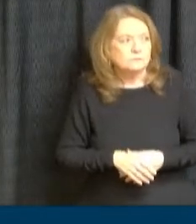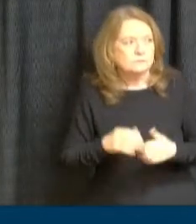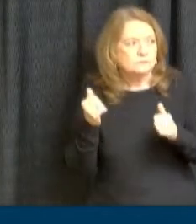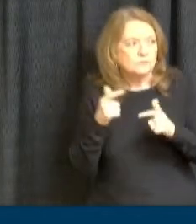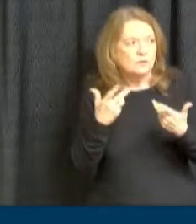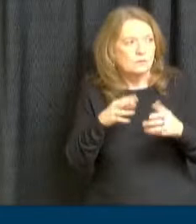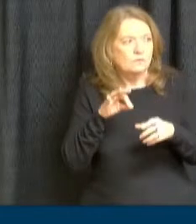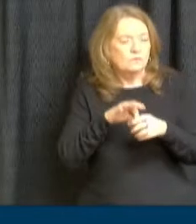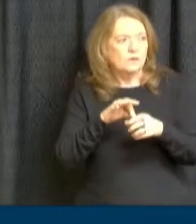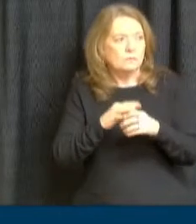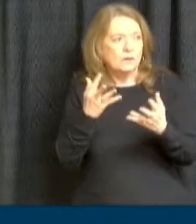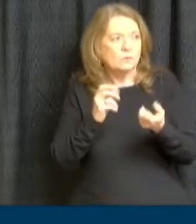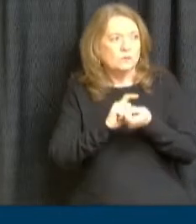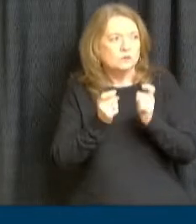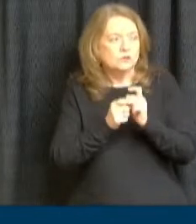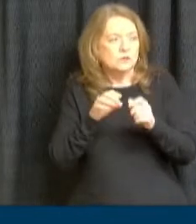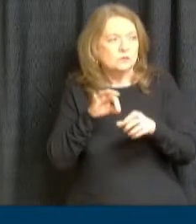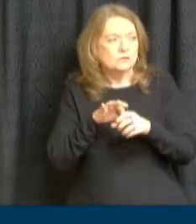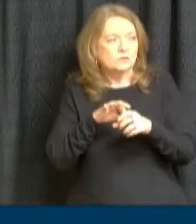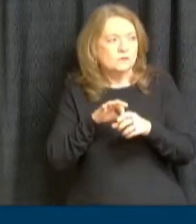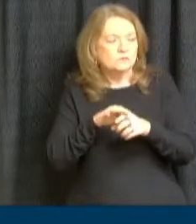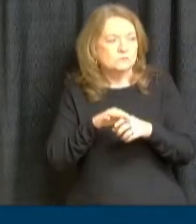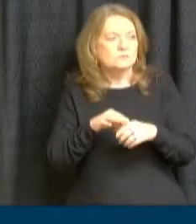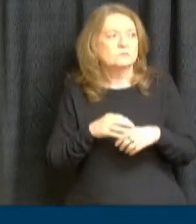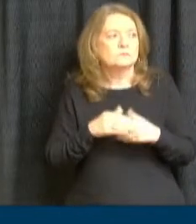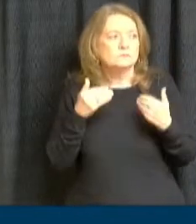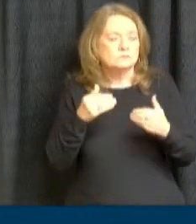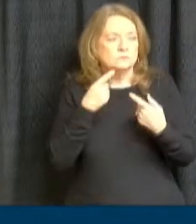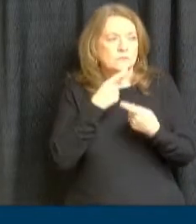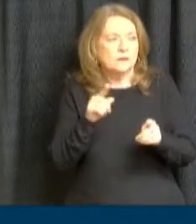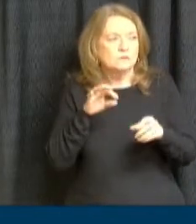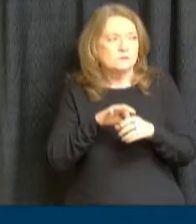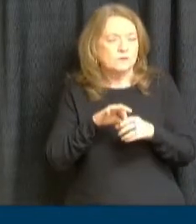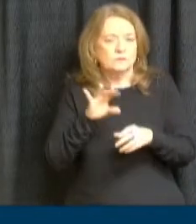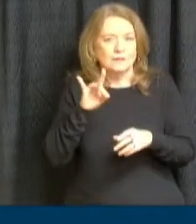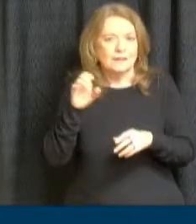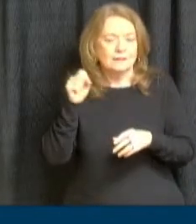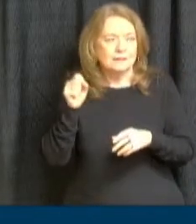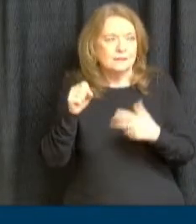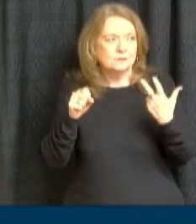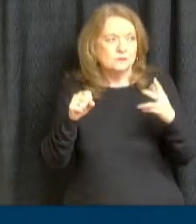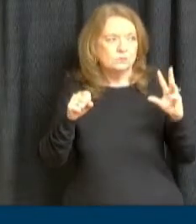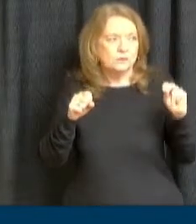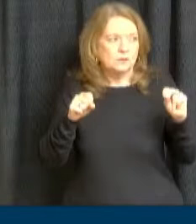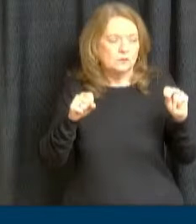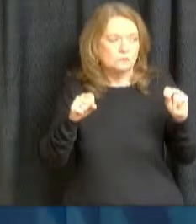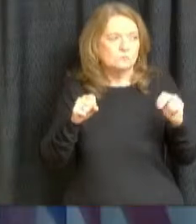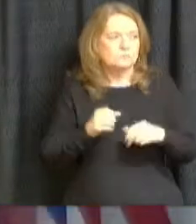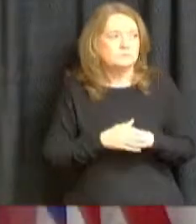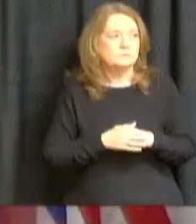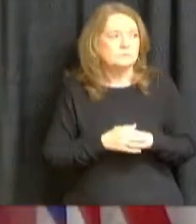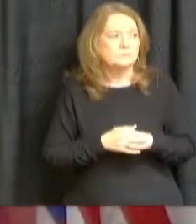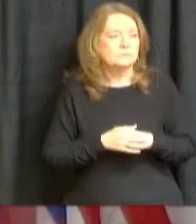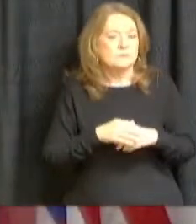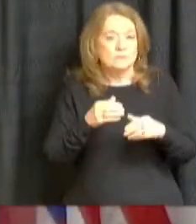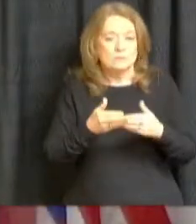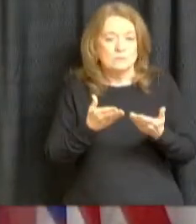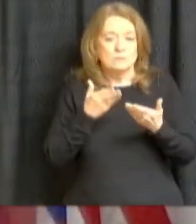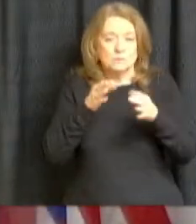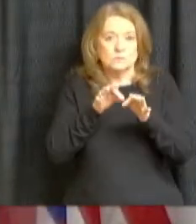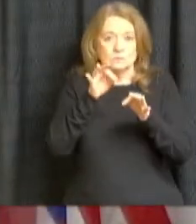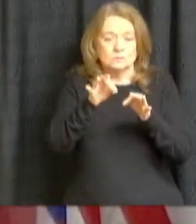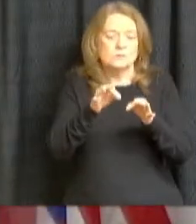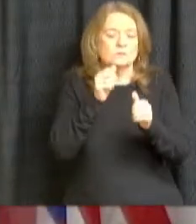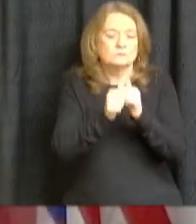member voted. Any member wish to change their vote? Madam Clerk, take the vote. 8 yes, 3 no, 0 abstain. Motion to postpone